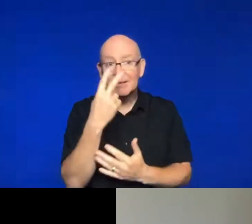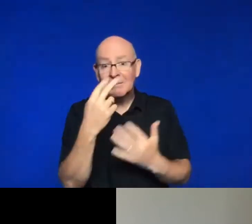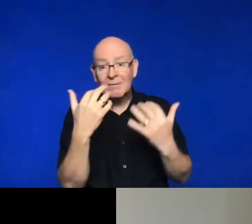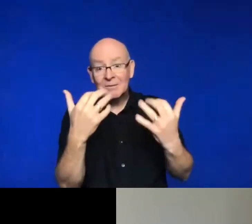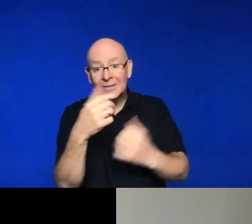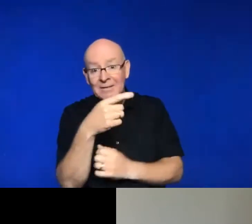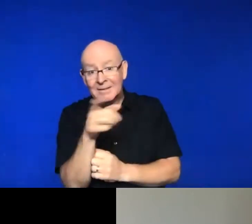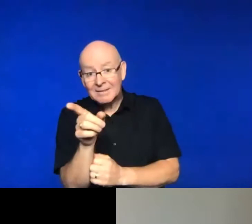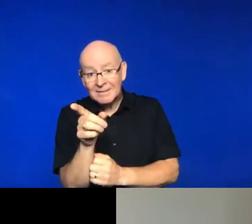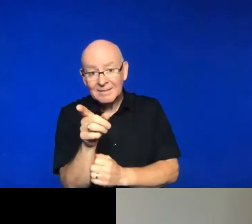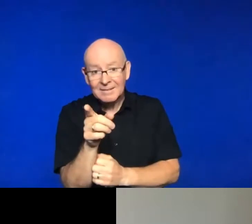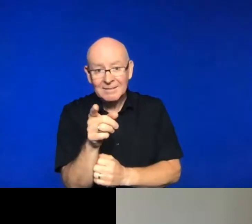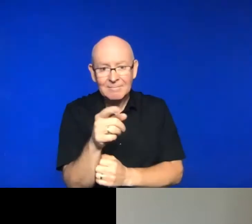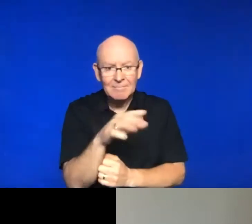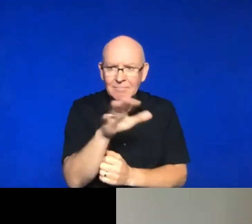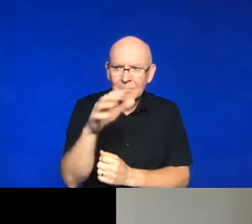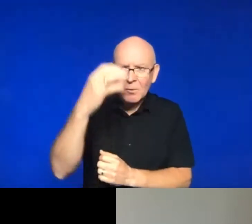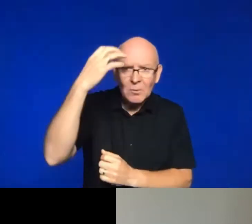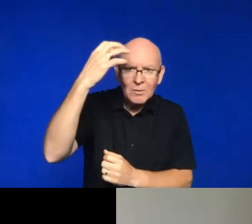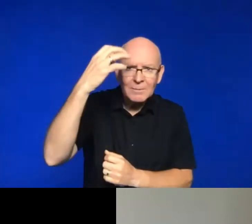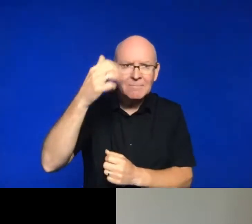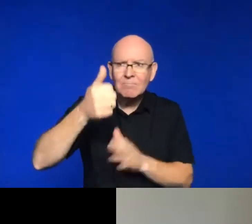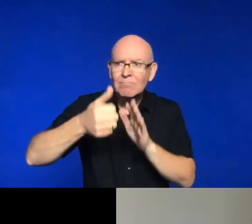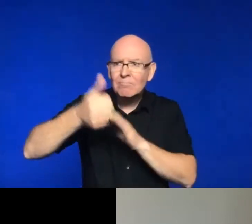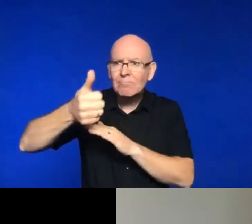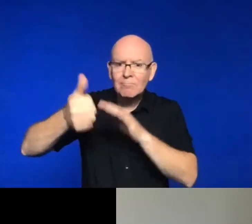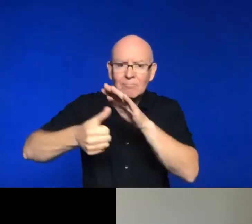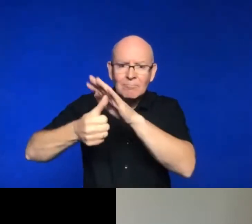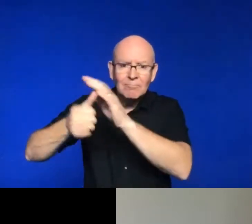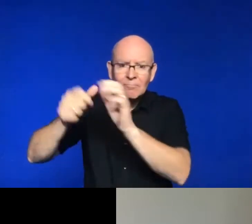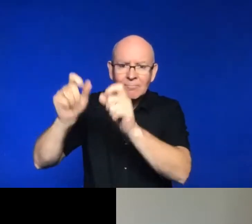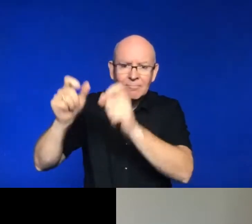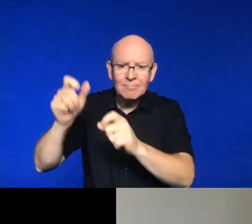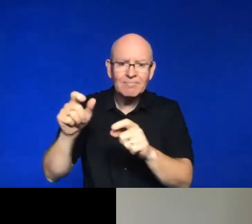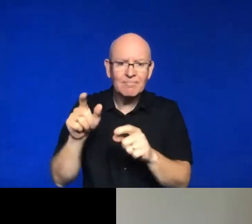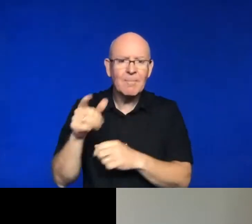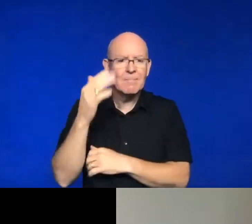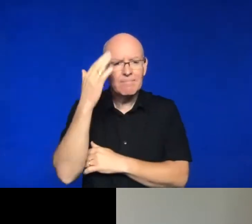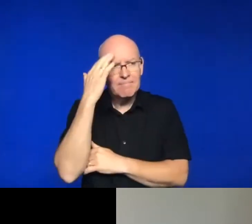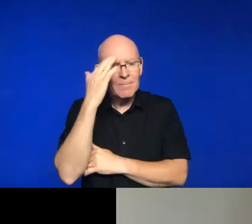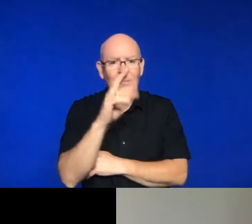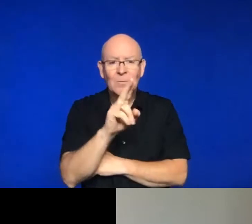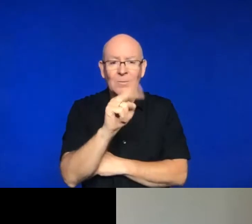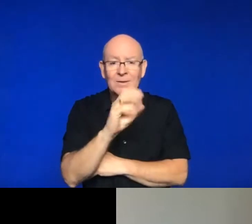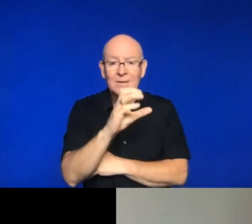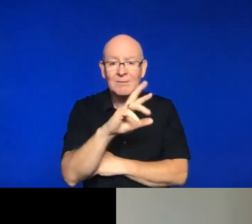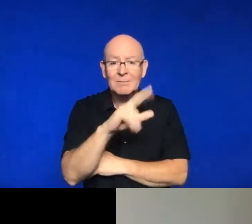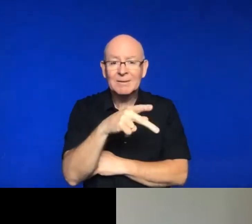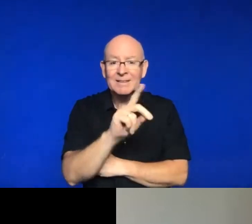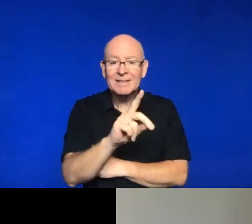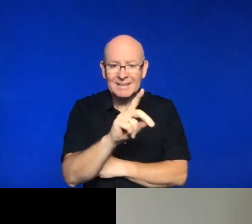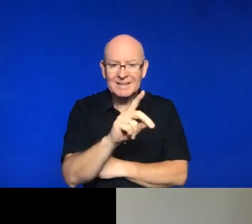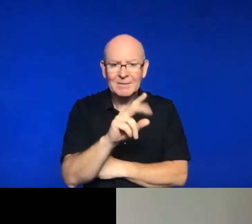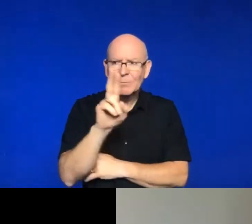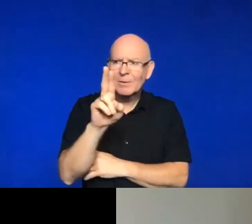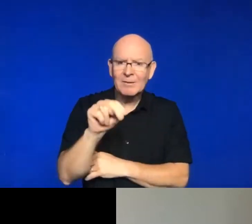on the Right of Persons with Disabilities, and I'm sure they are, they will find this principles throughout the